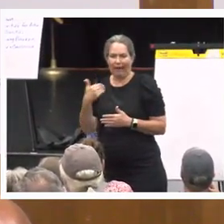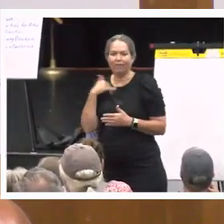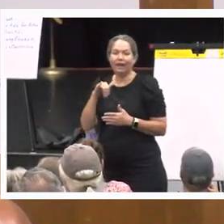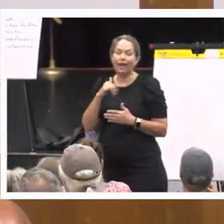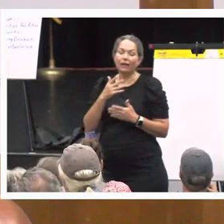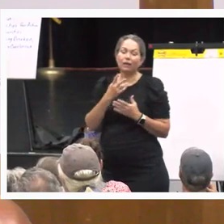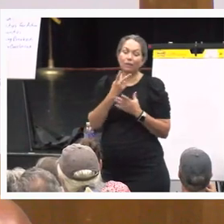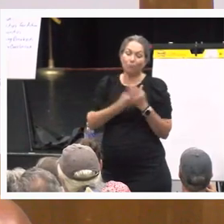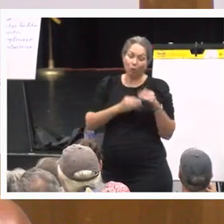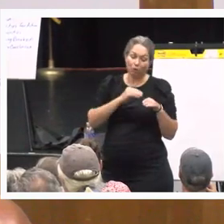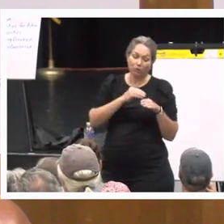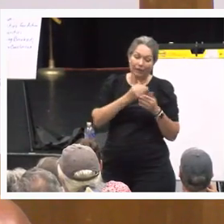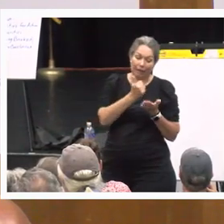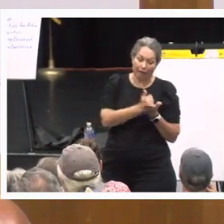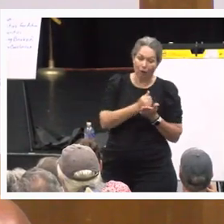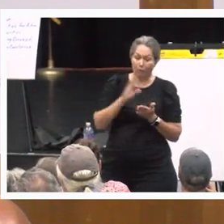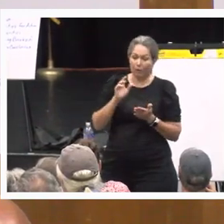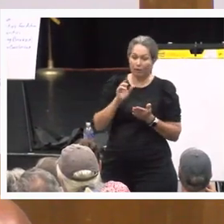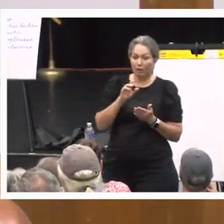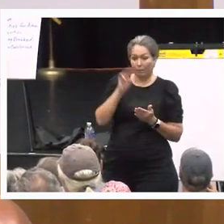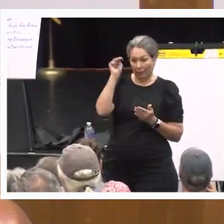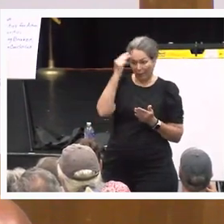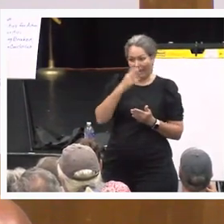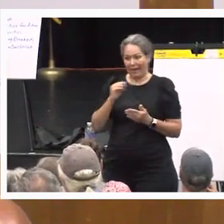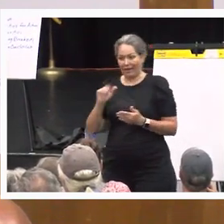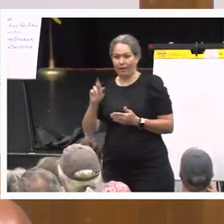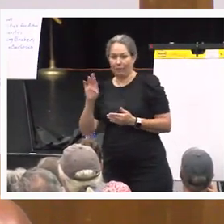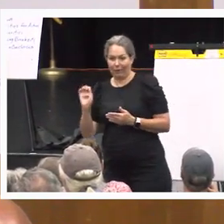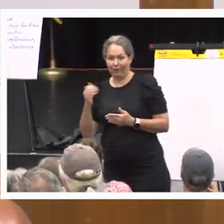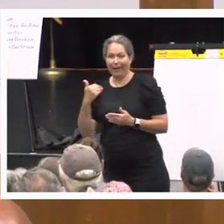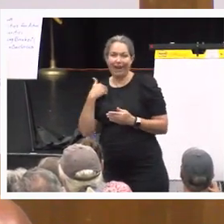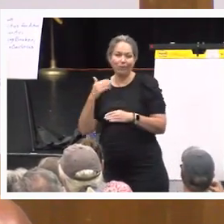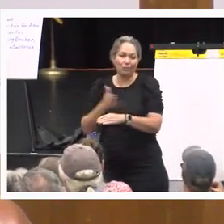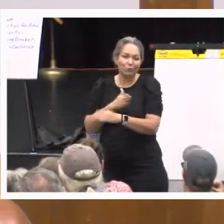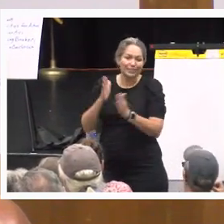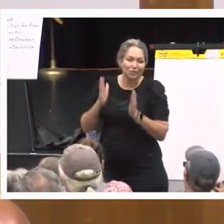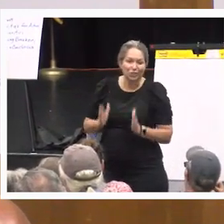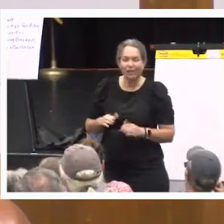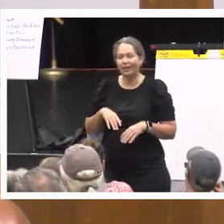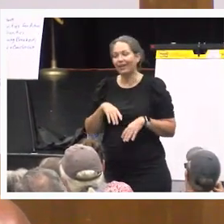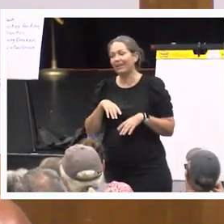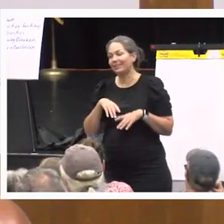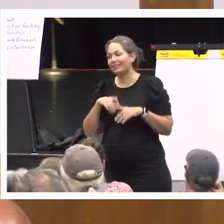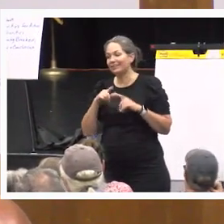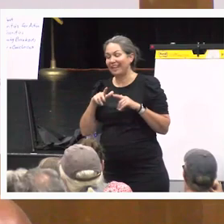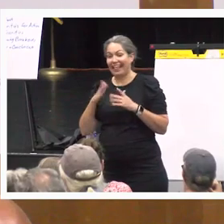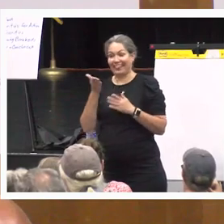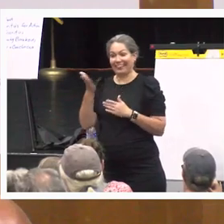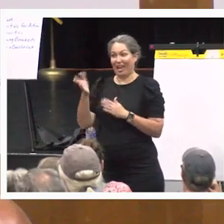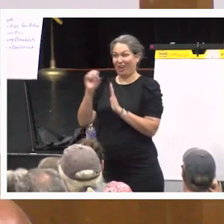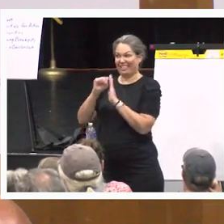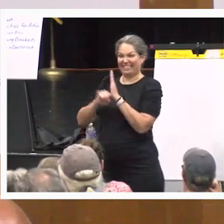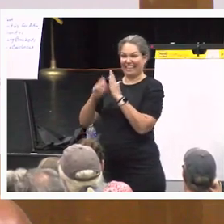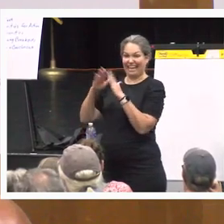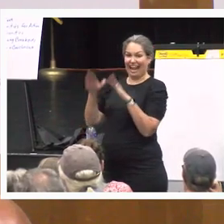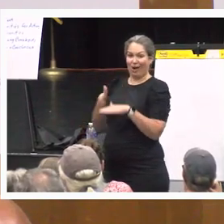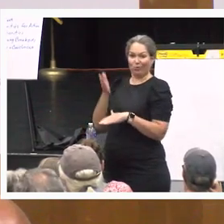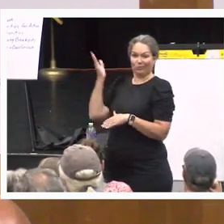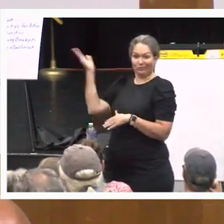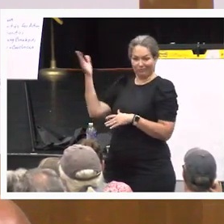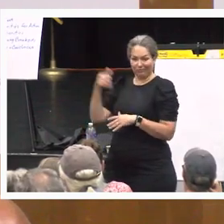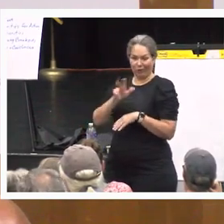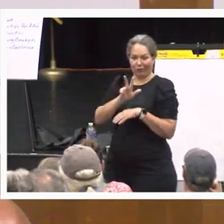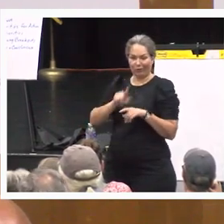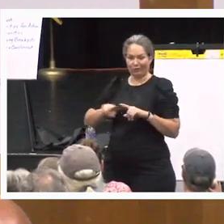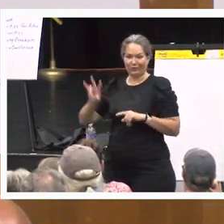both Montpelier and Barry. And we have a great lineup of musicians on the State House lawn from 3 to 7